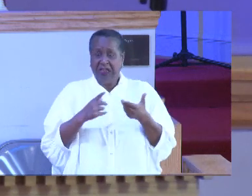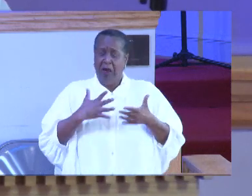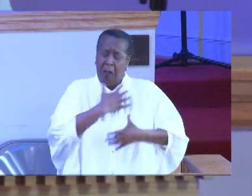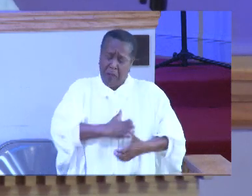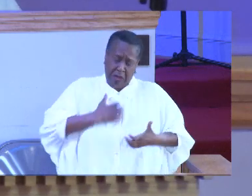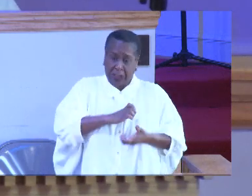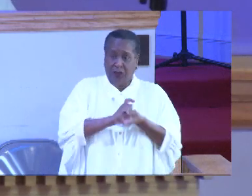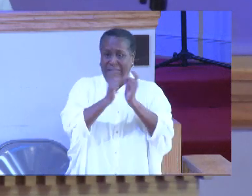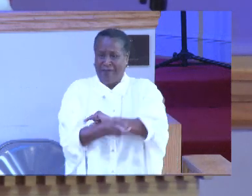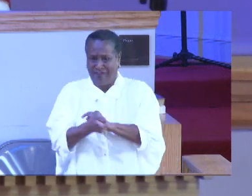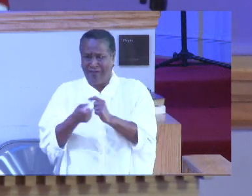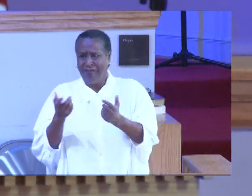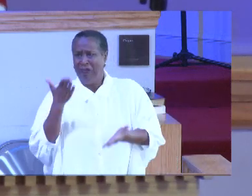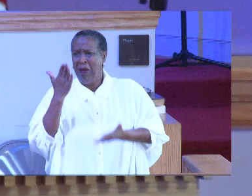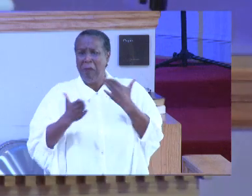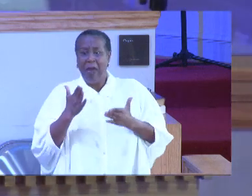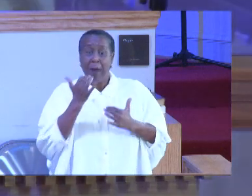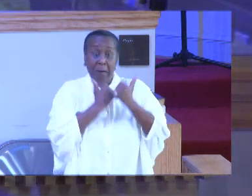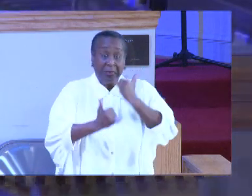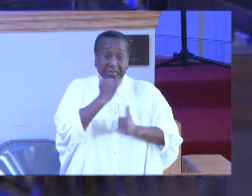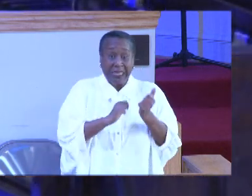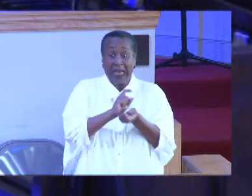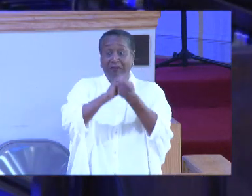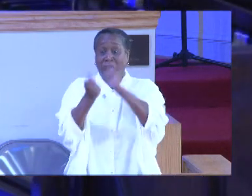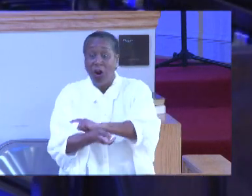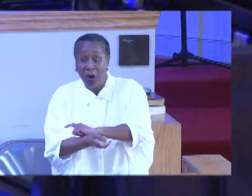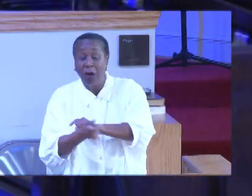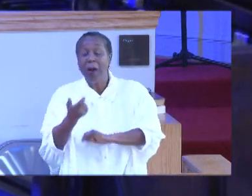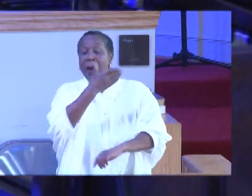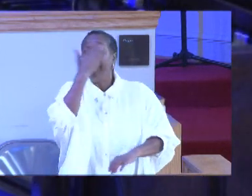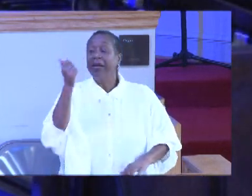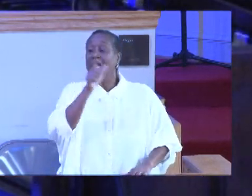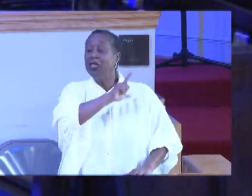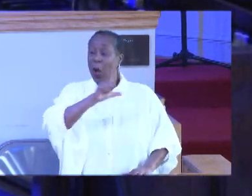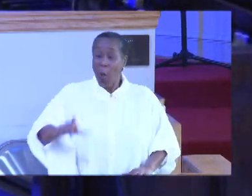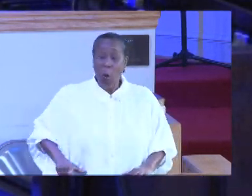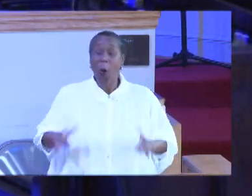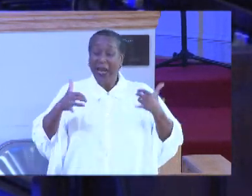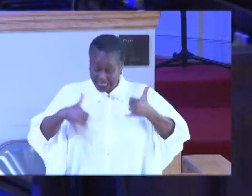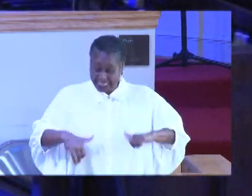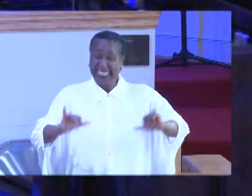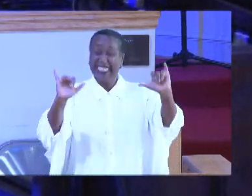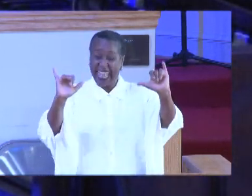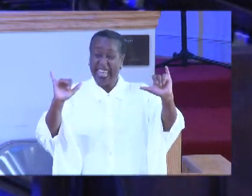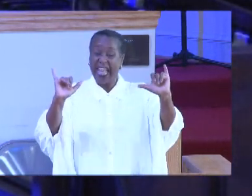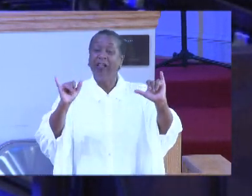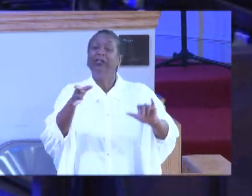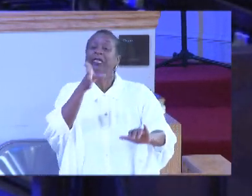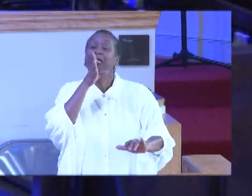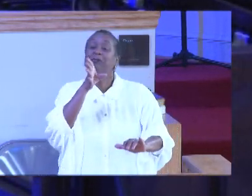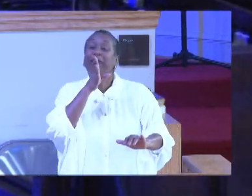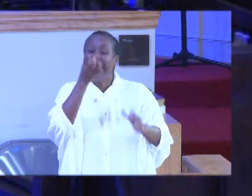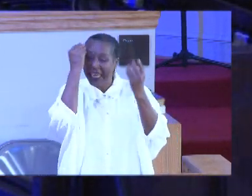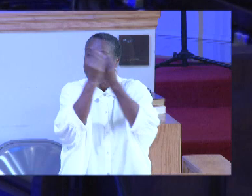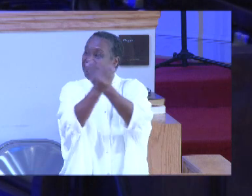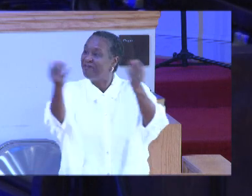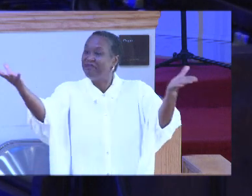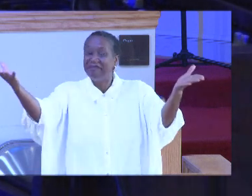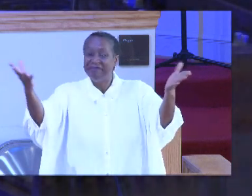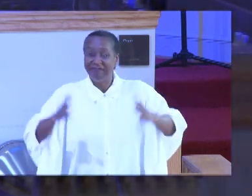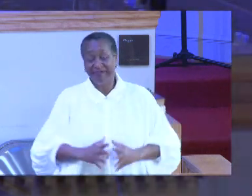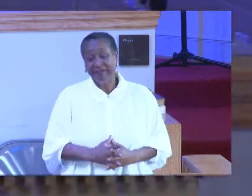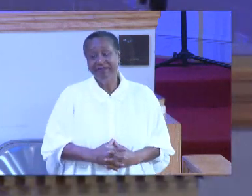misery. Turn from your mistakes, because the Lord is still speaking.